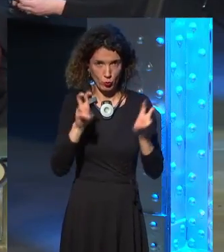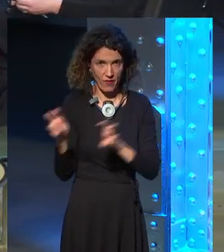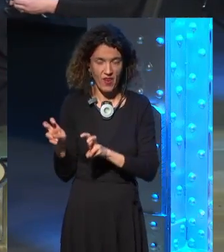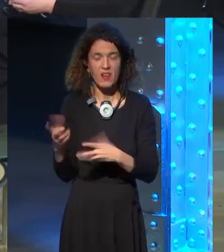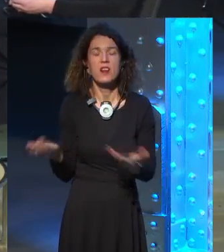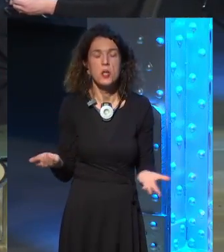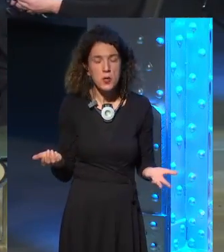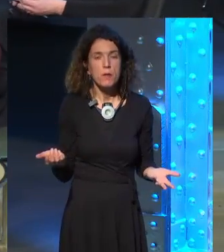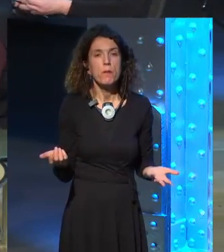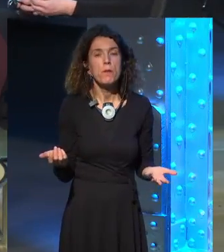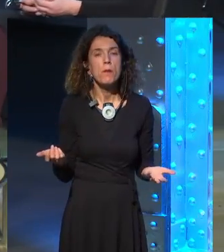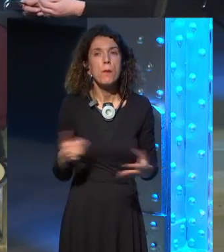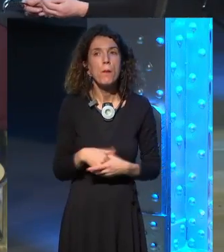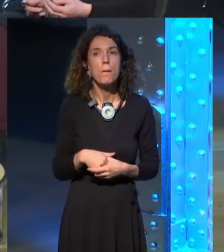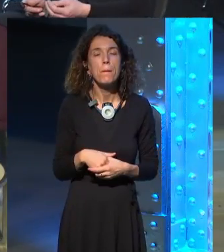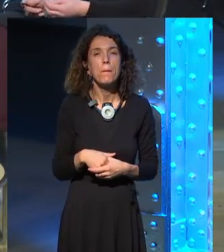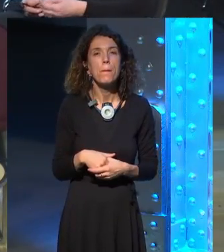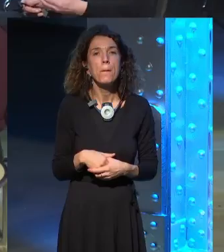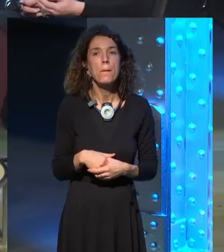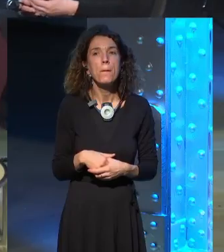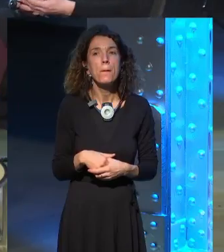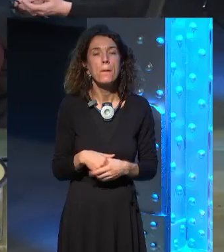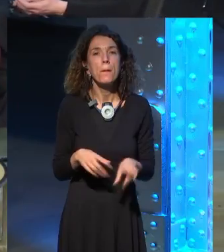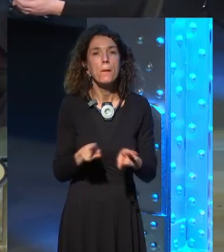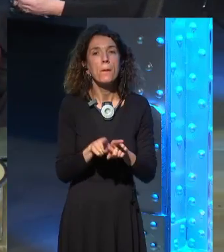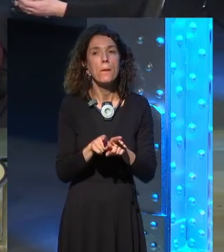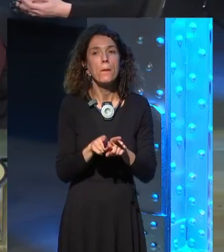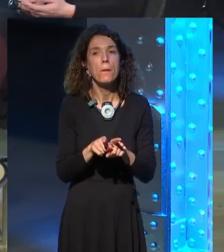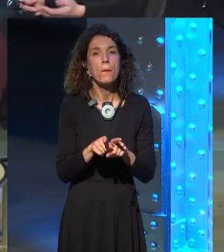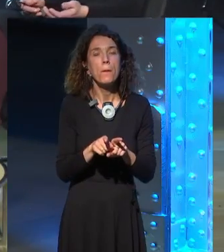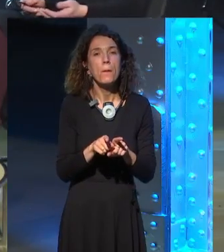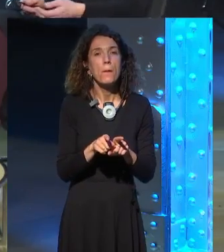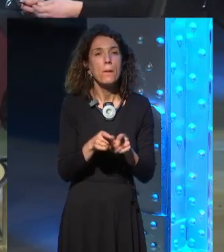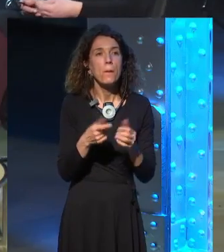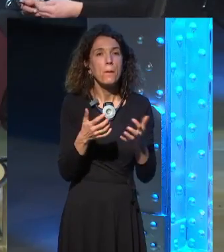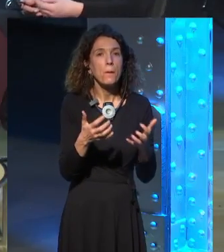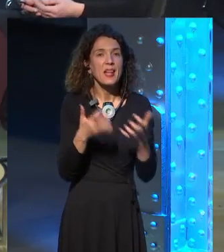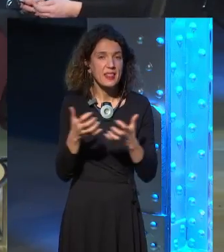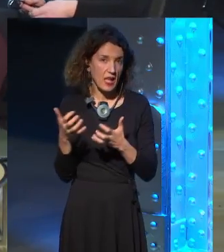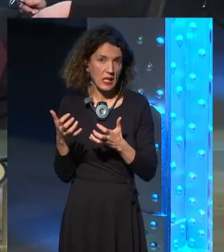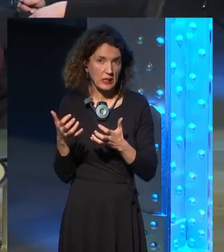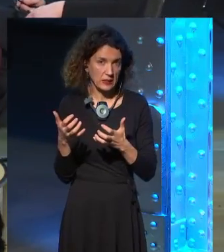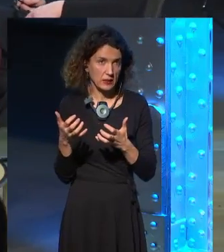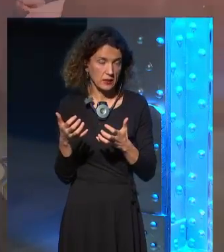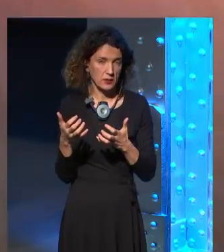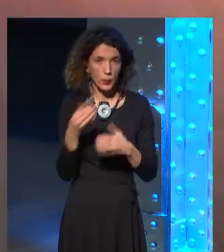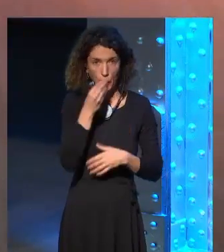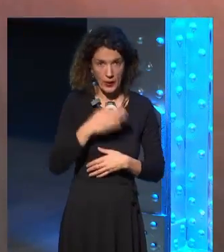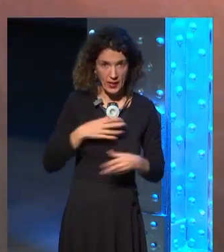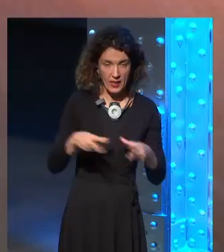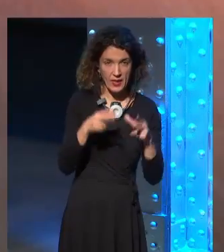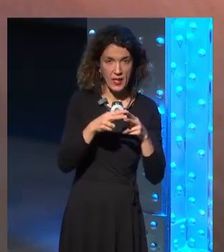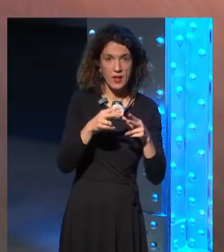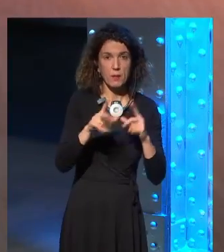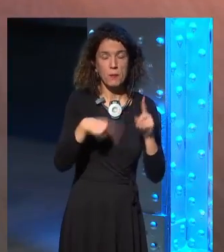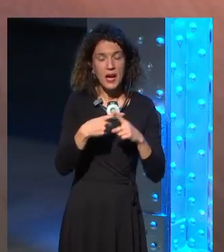the benefits, I mean, obviously well-being or happiness is a sort of shared human value, but